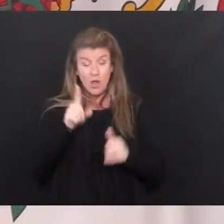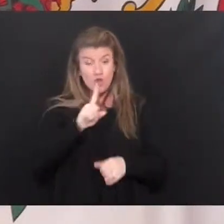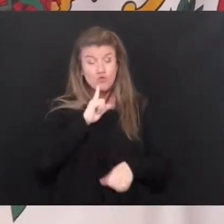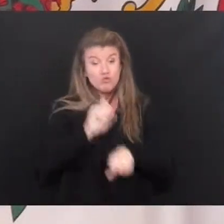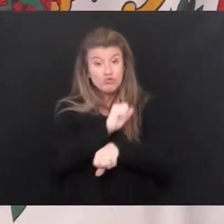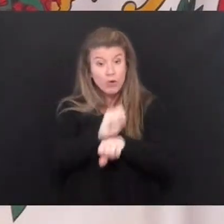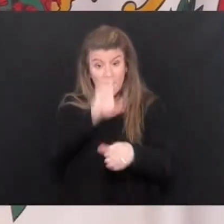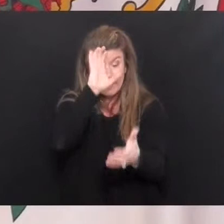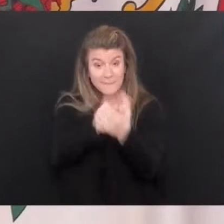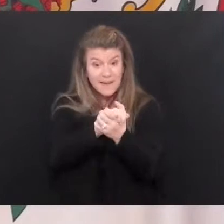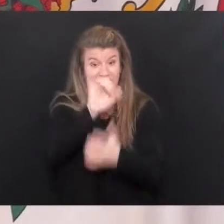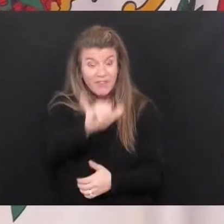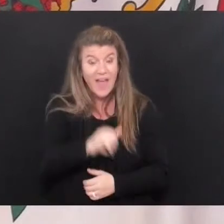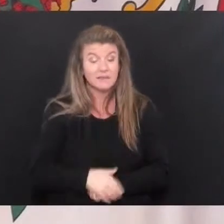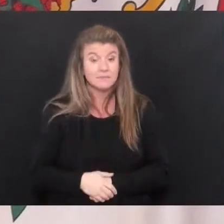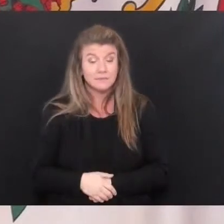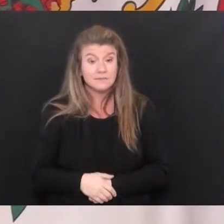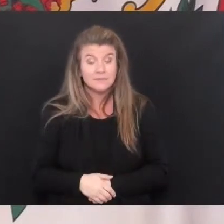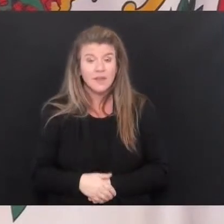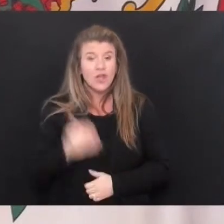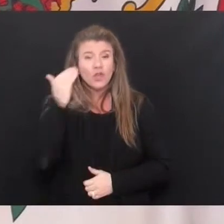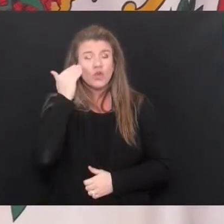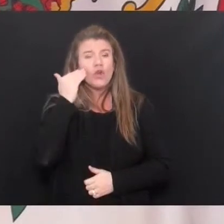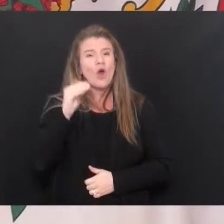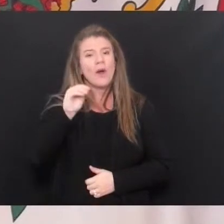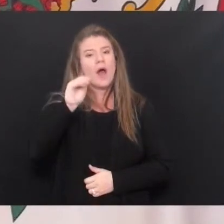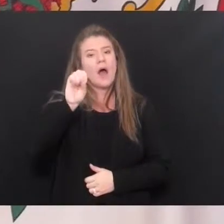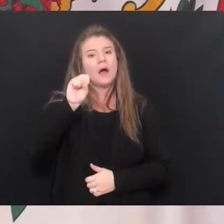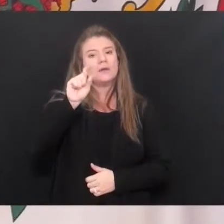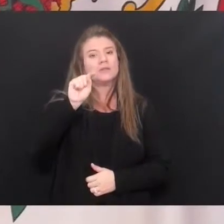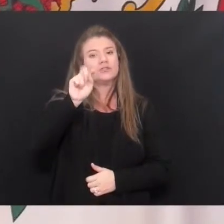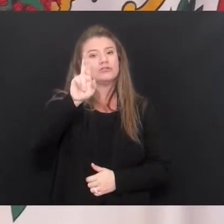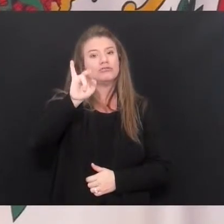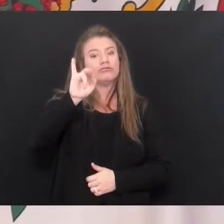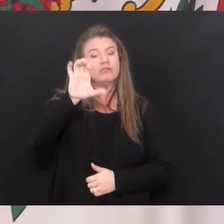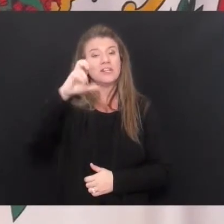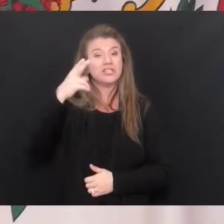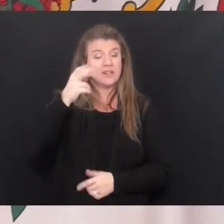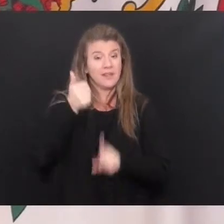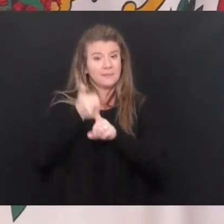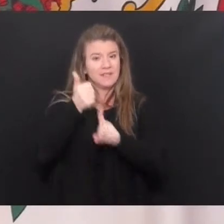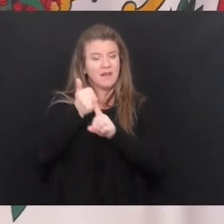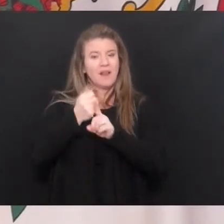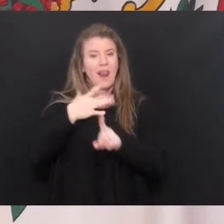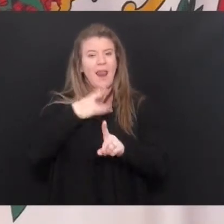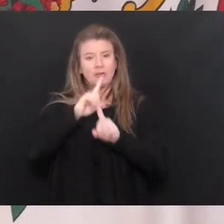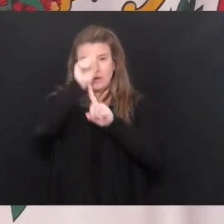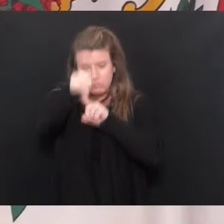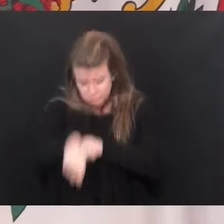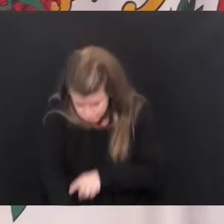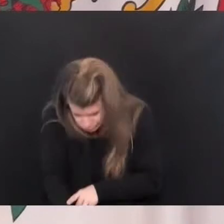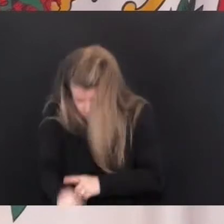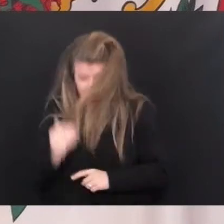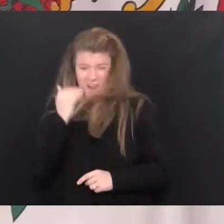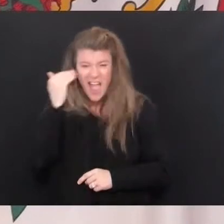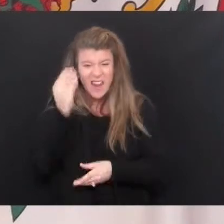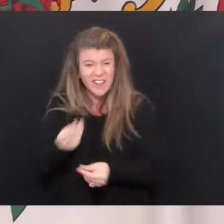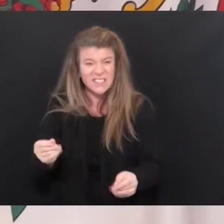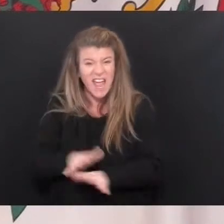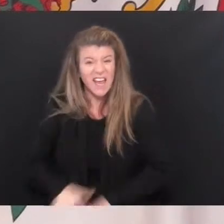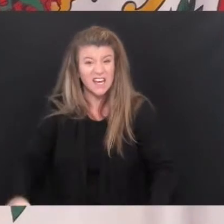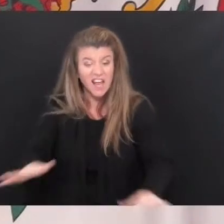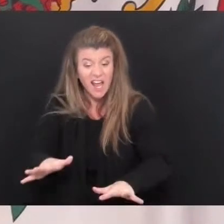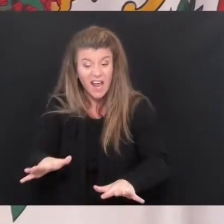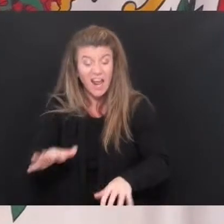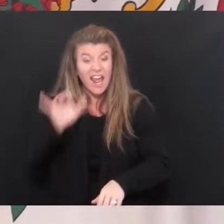know, an ostrich sticks its head in the sand, you know, and if that's you and you believe that, and this